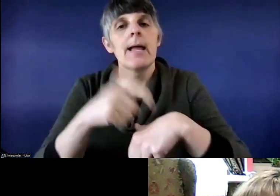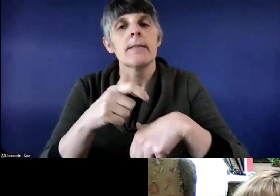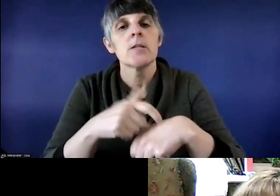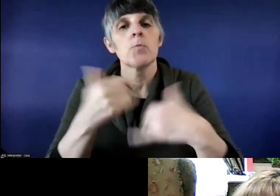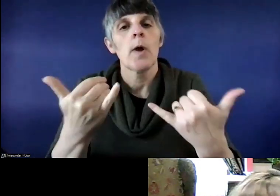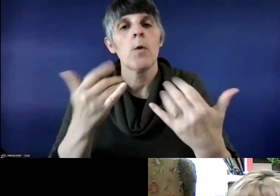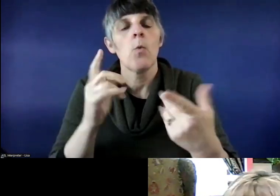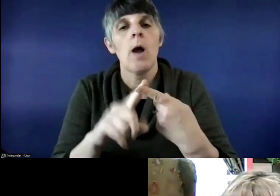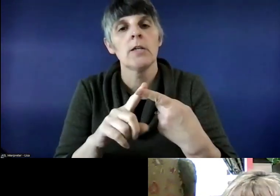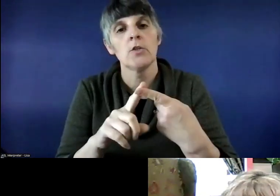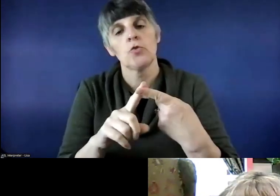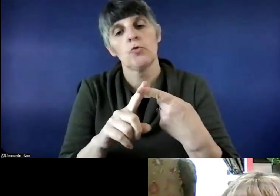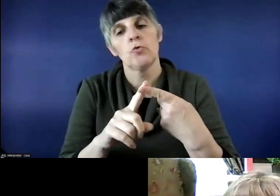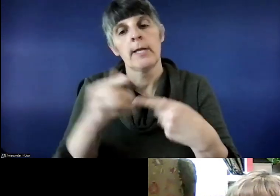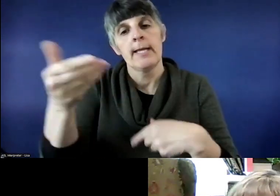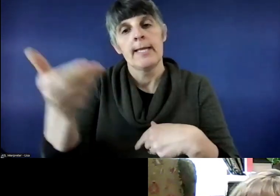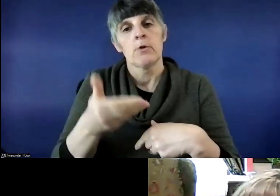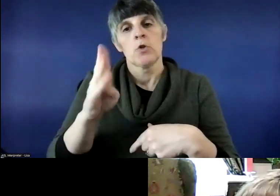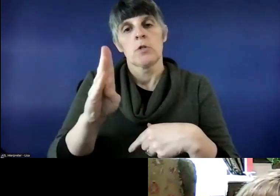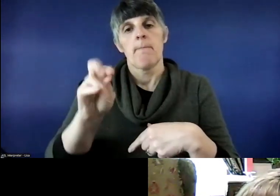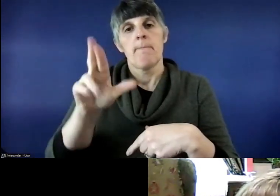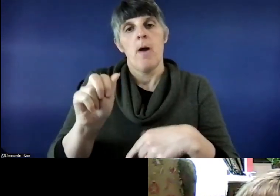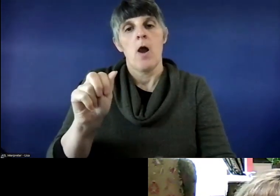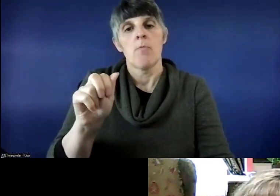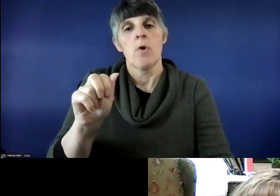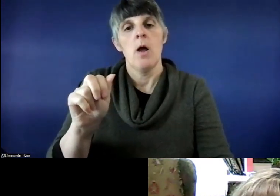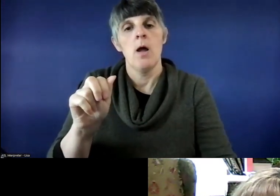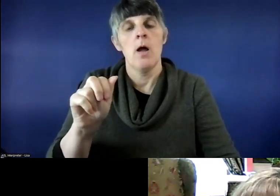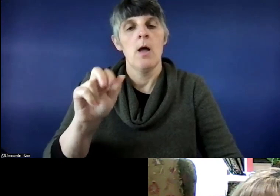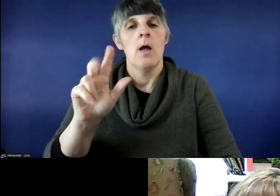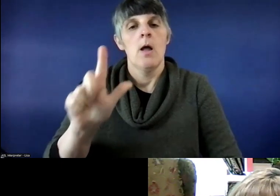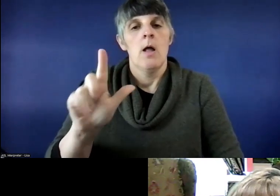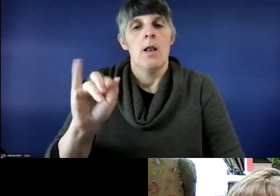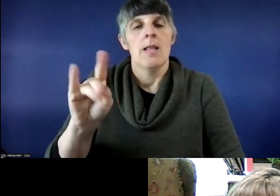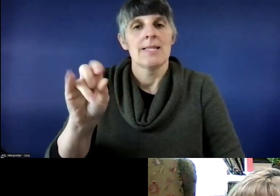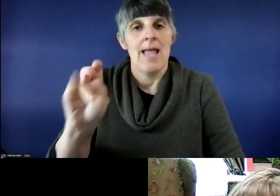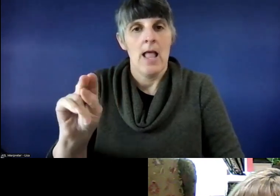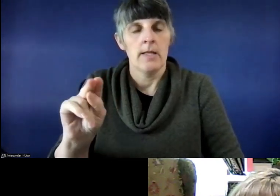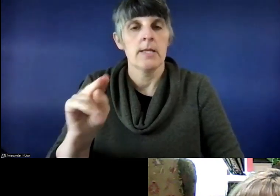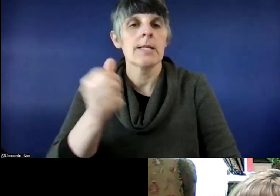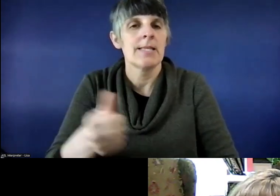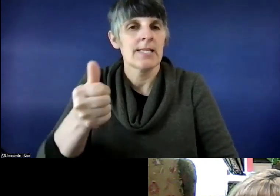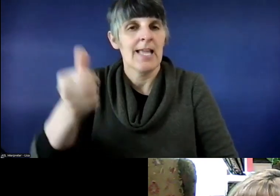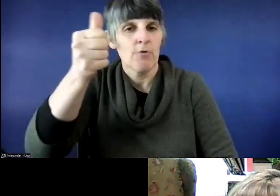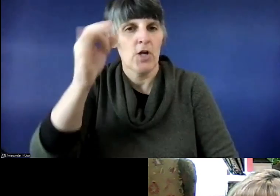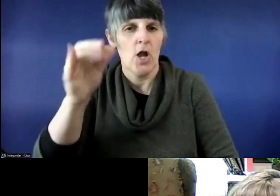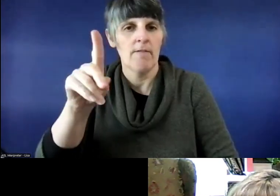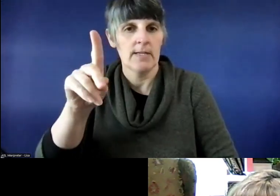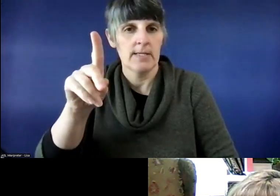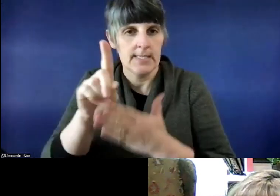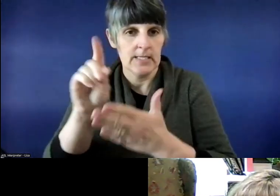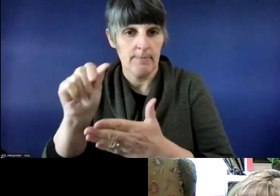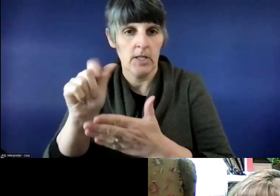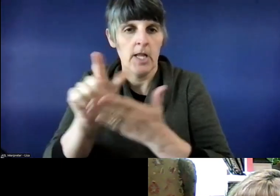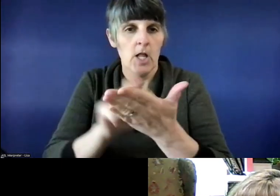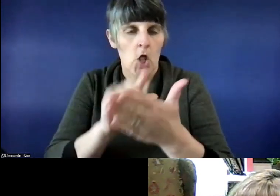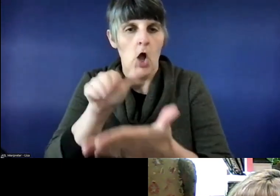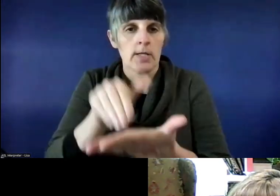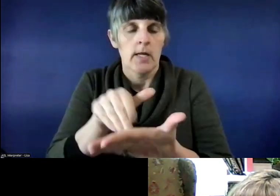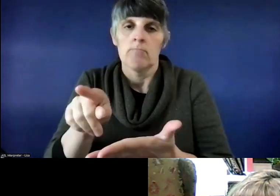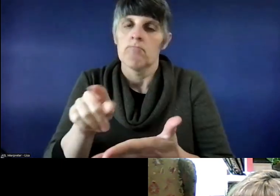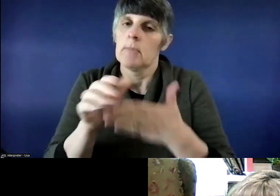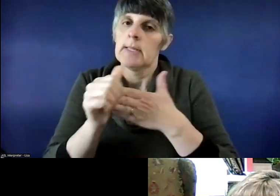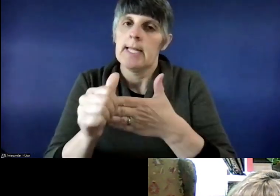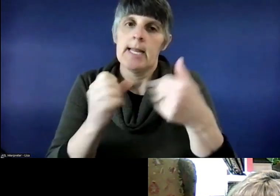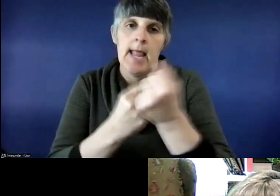to introduce Barbara Battalion, the Executive Director of the Disability Law Center. Barbara has been a leading